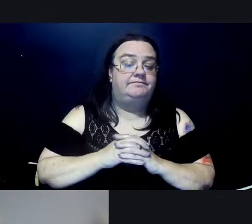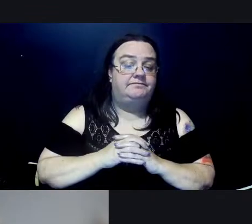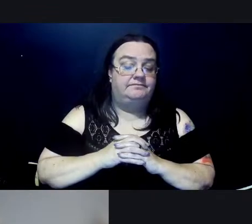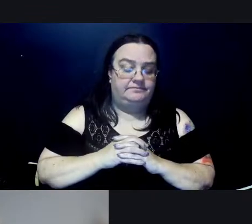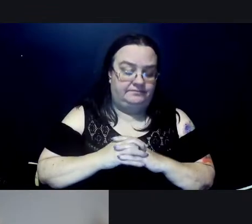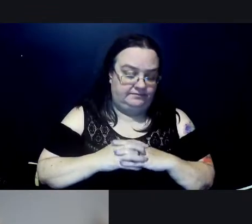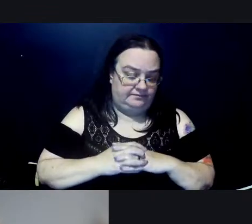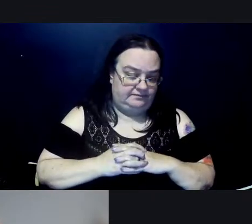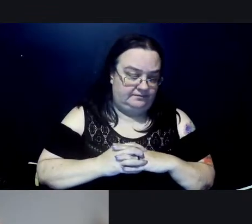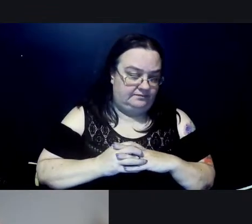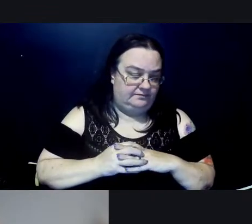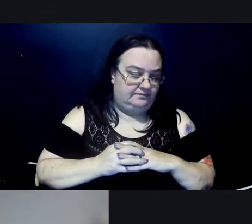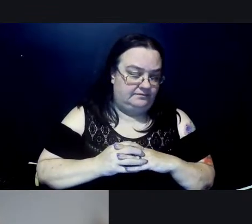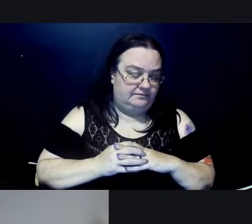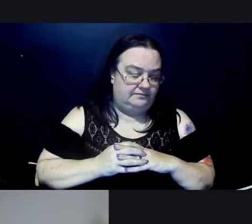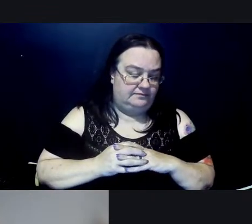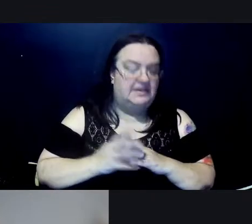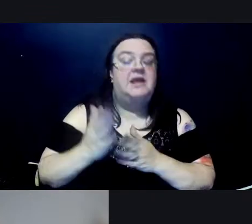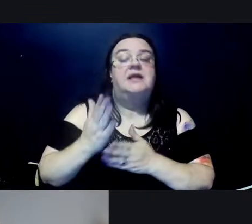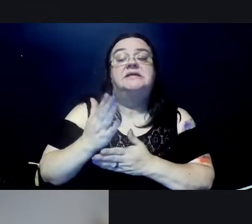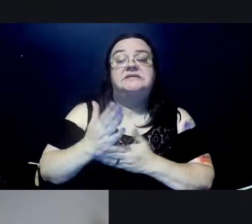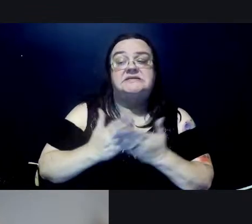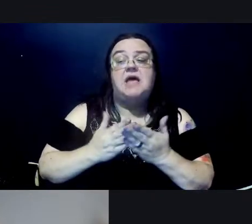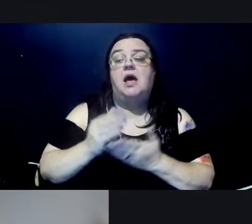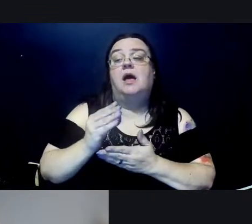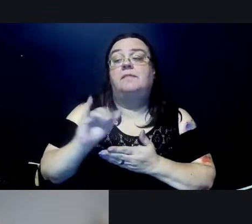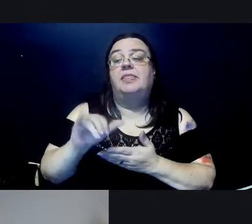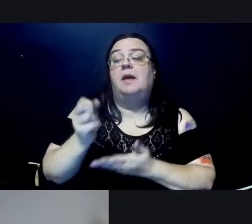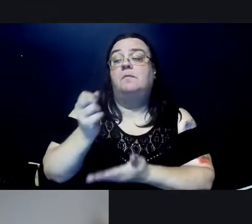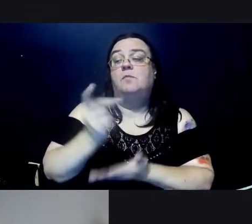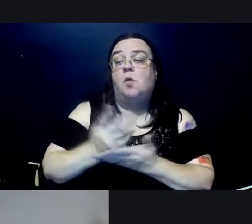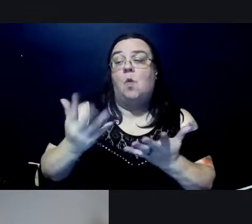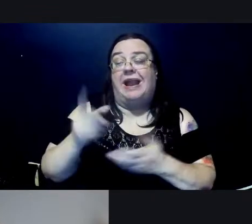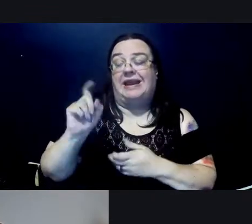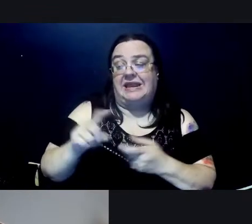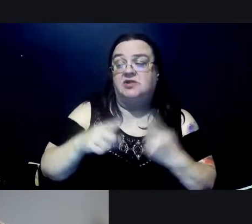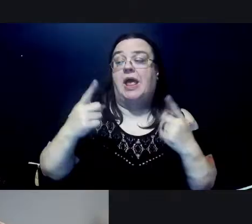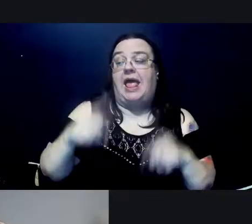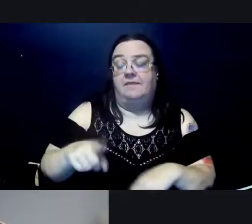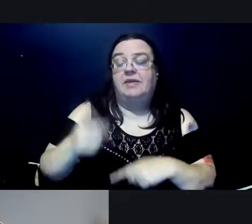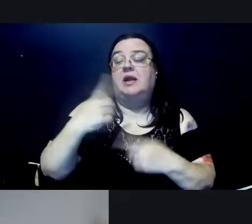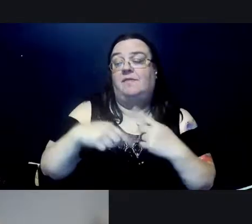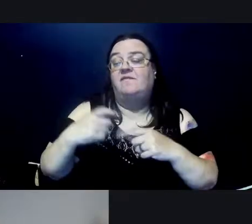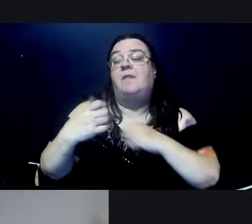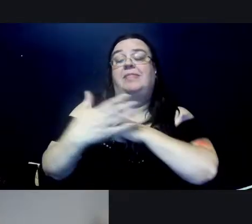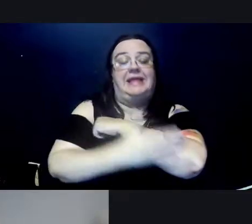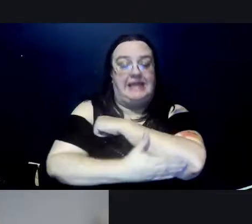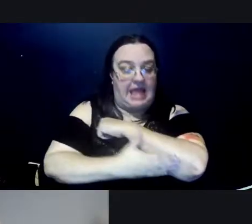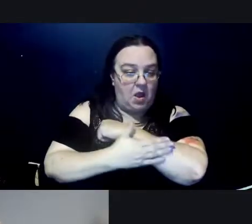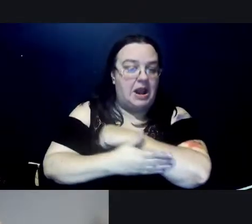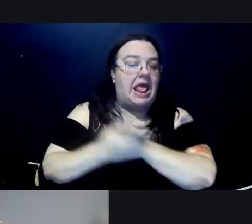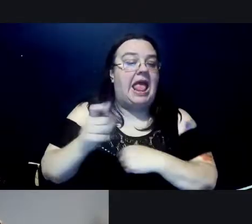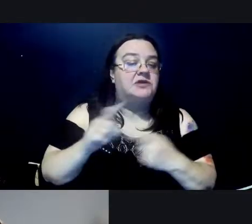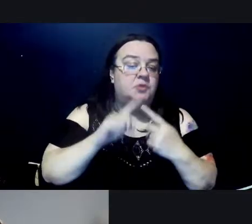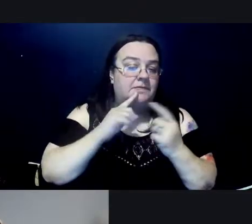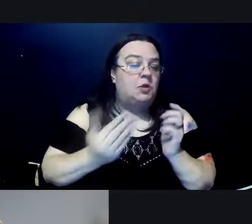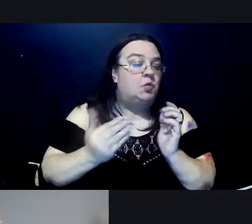some of the approval that needs to happen is from the county. I mean, it does have to get